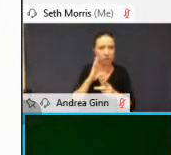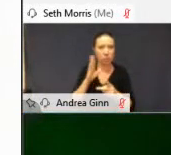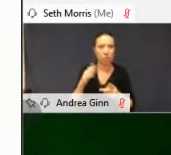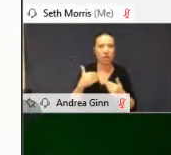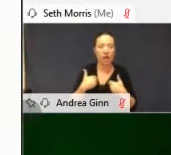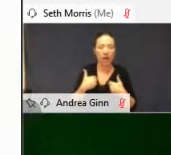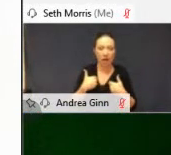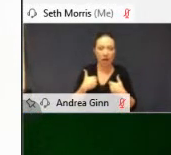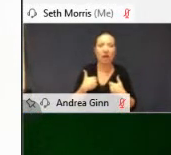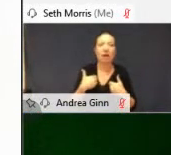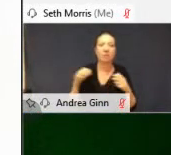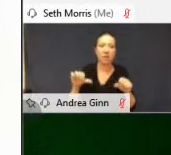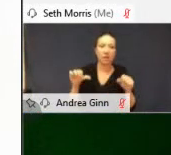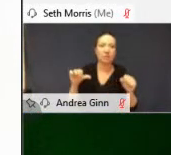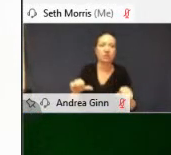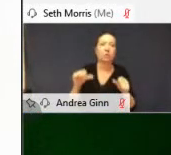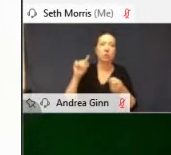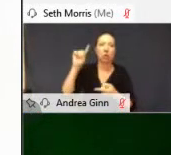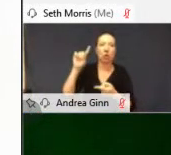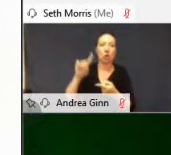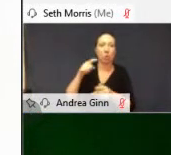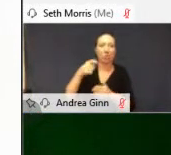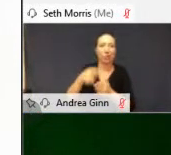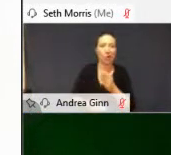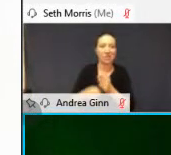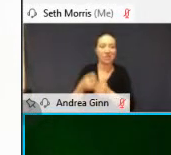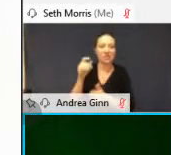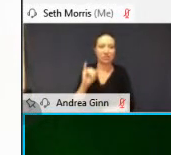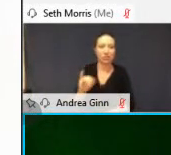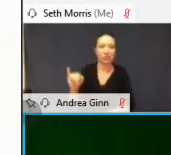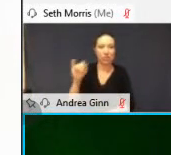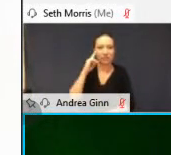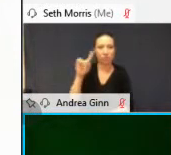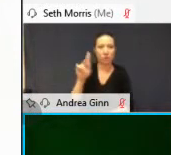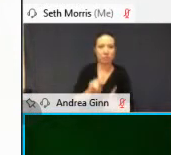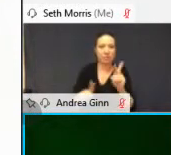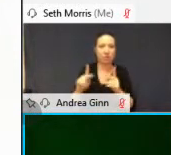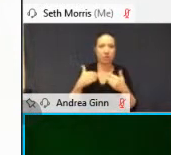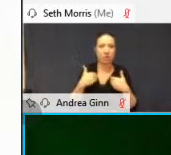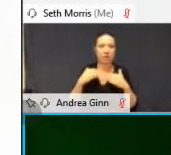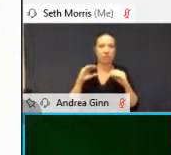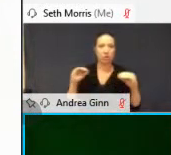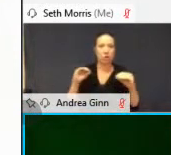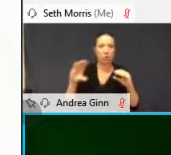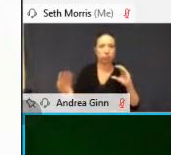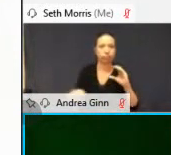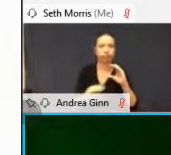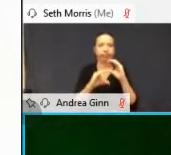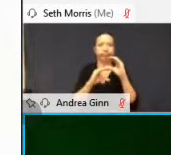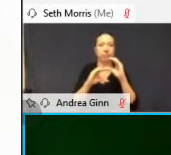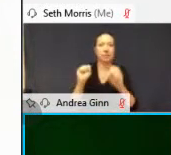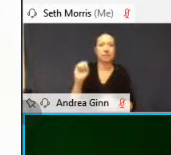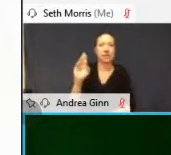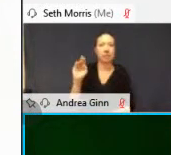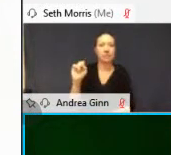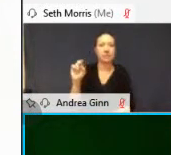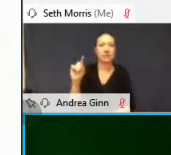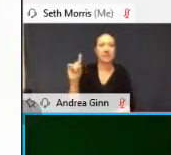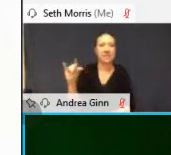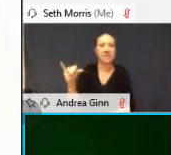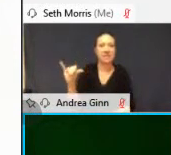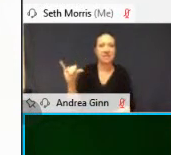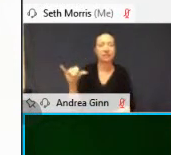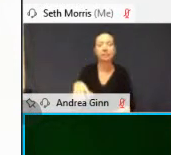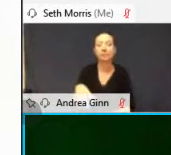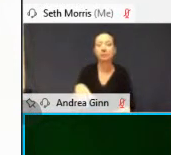the costs of coverage for unsubsidized individuals in the marketplace as well. And so we really have